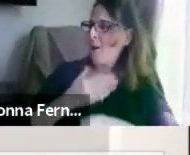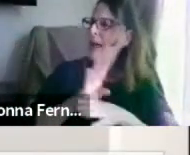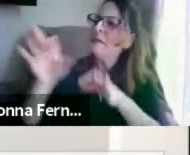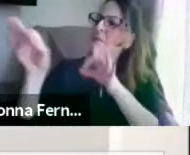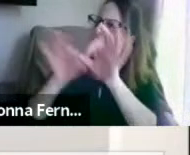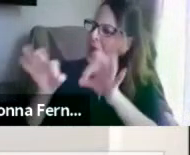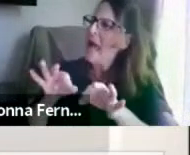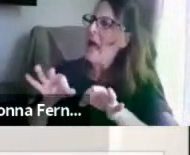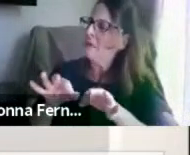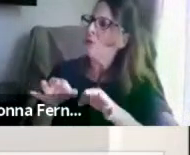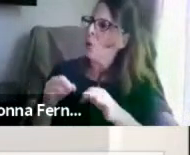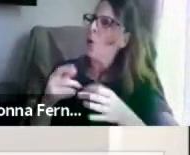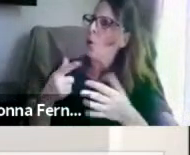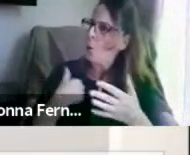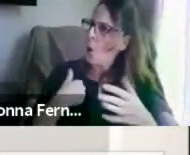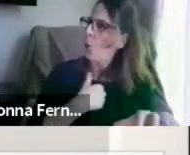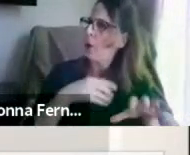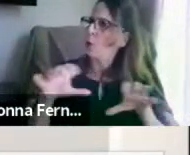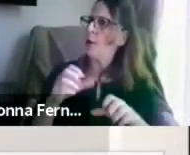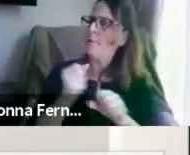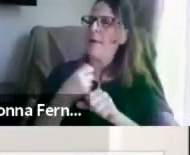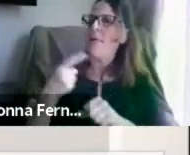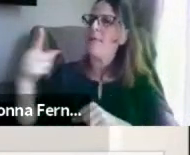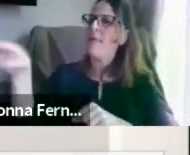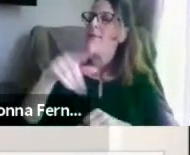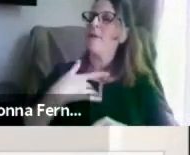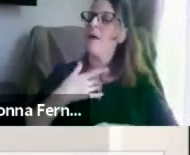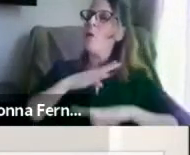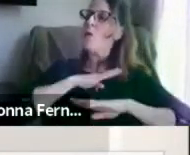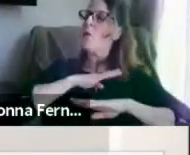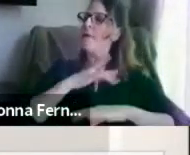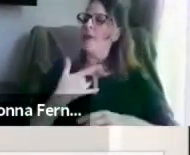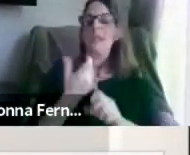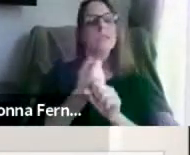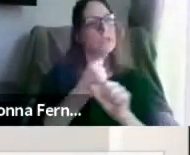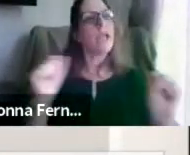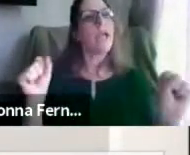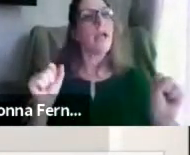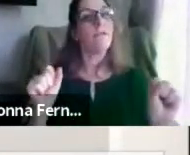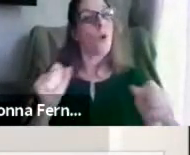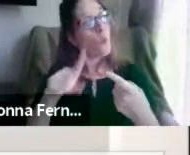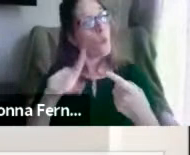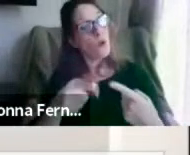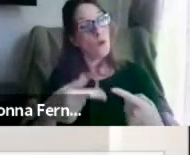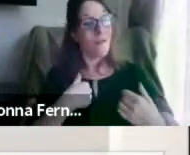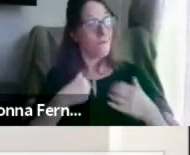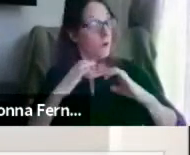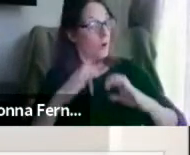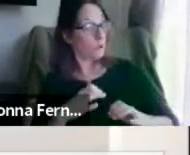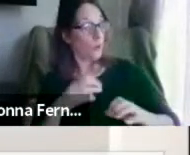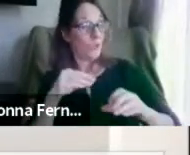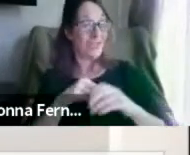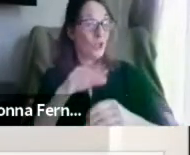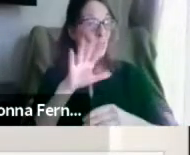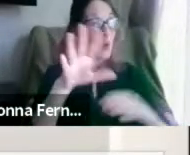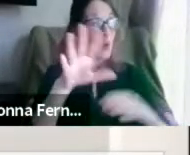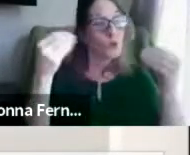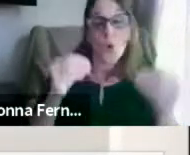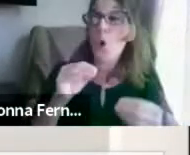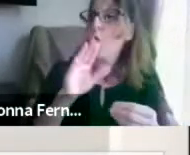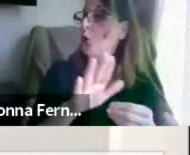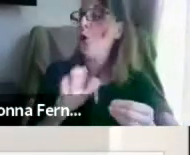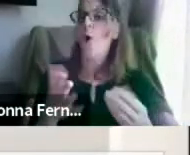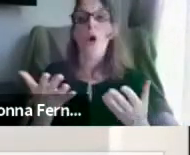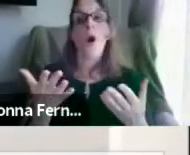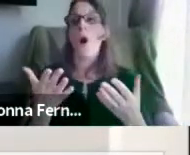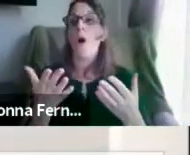them what you're doing to make them feel safer. And when you do have guests in your store or your restaurant or your office,